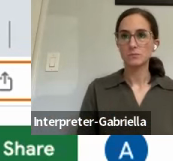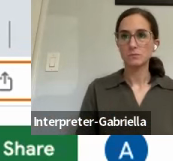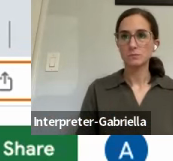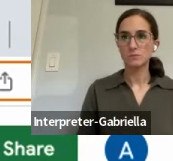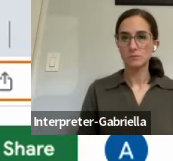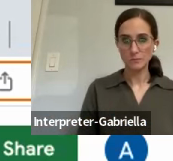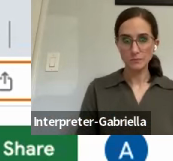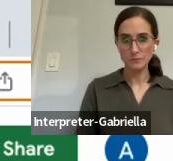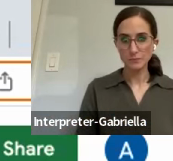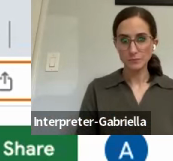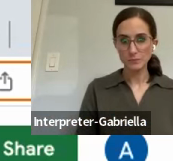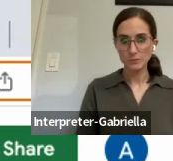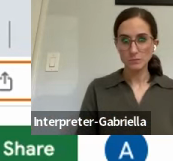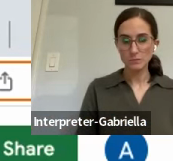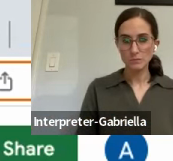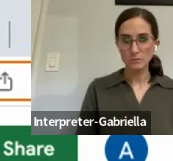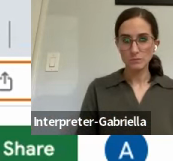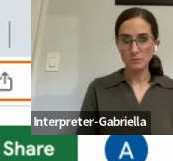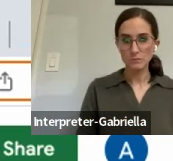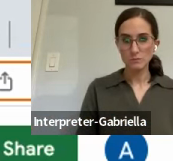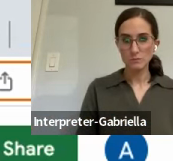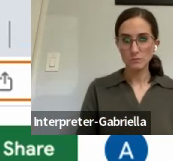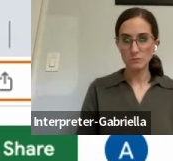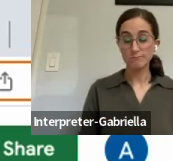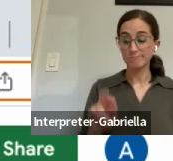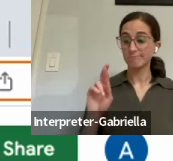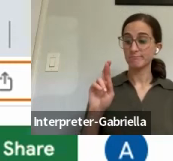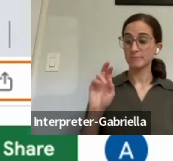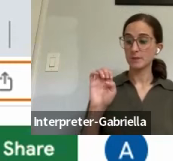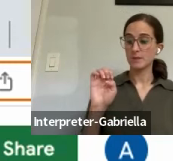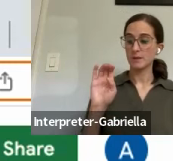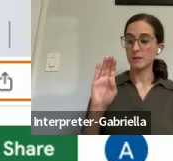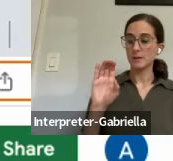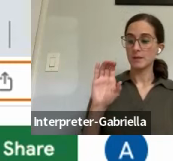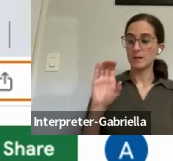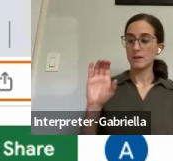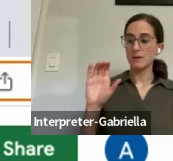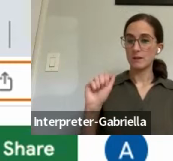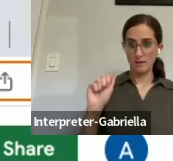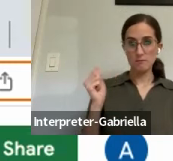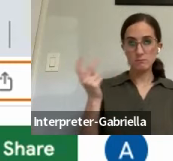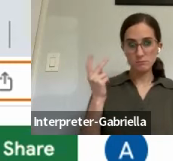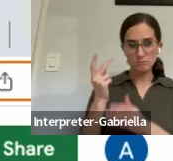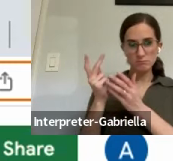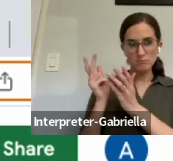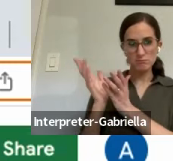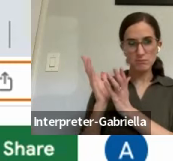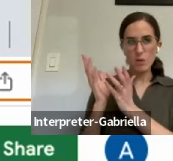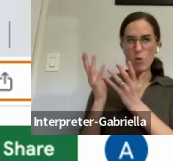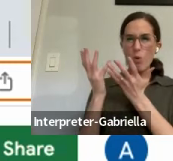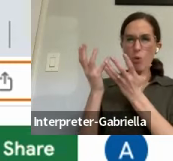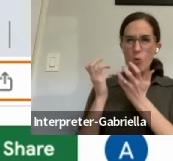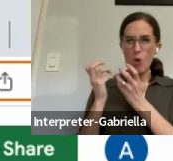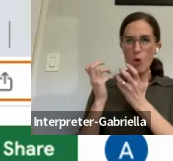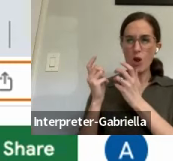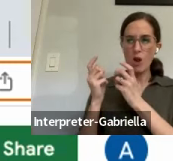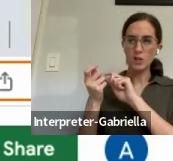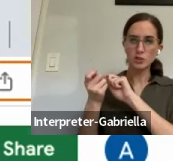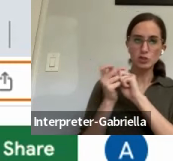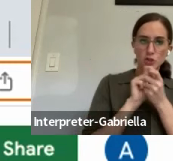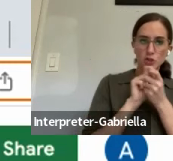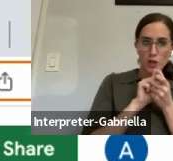Great. So Rebecca and I were just chatting, and I think what we'd like to do is pivot just slightly, and we'll come back to you, Jessica, when we're done. We'd like to